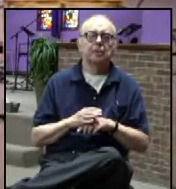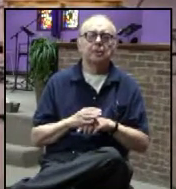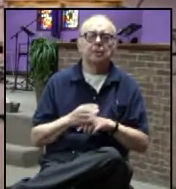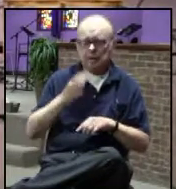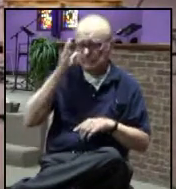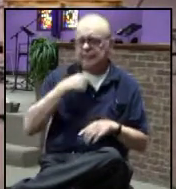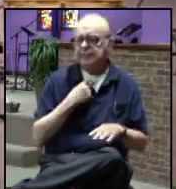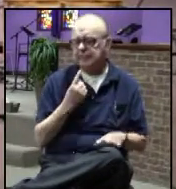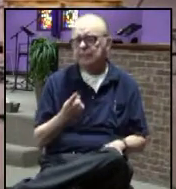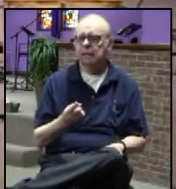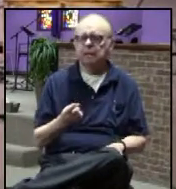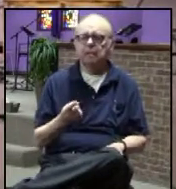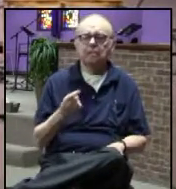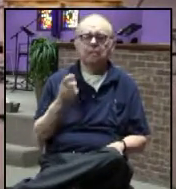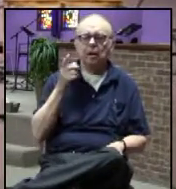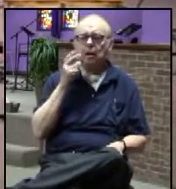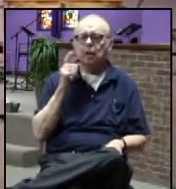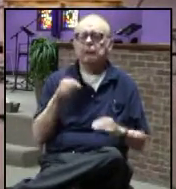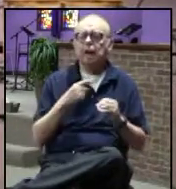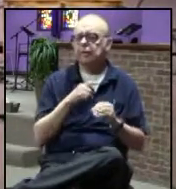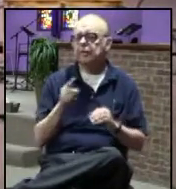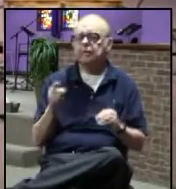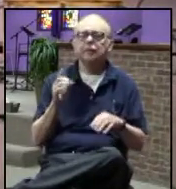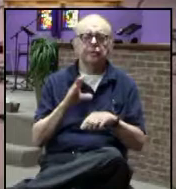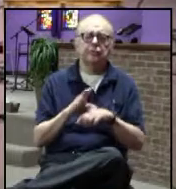but I've heard about you guys.